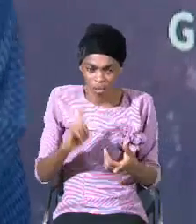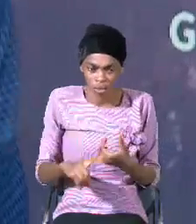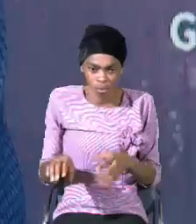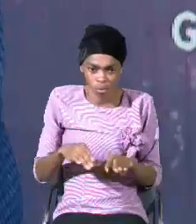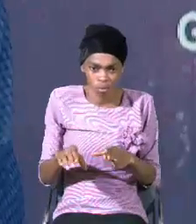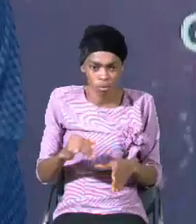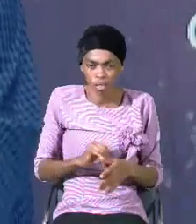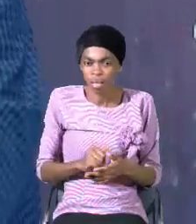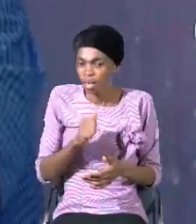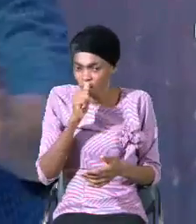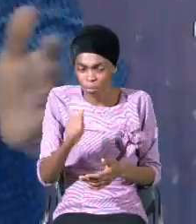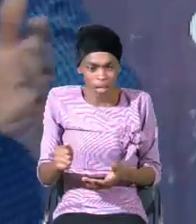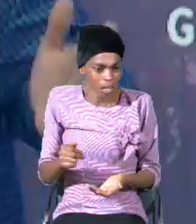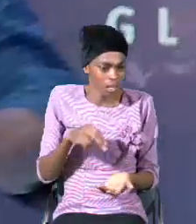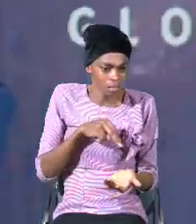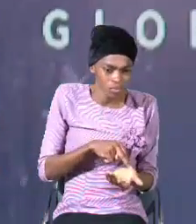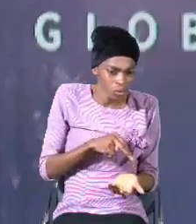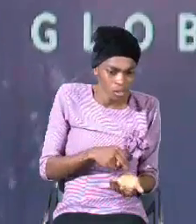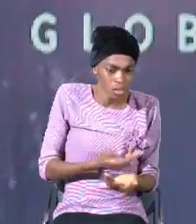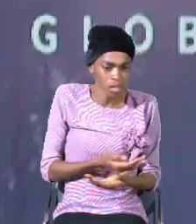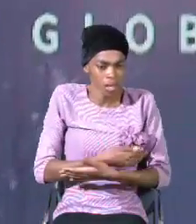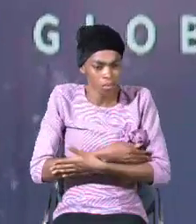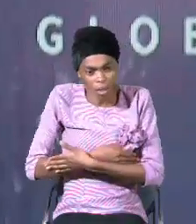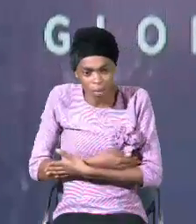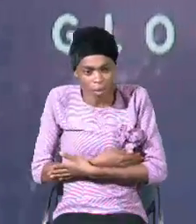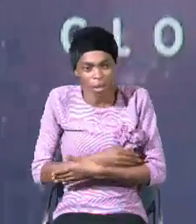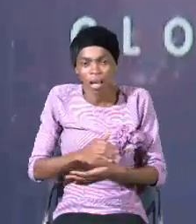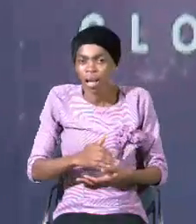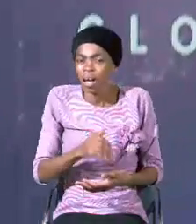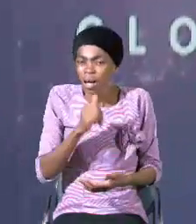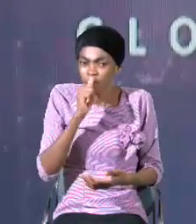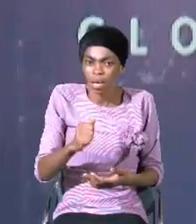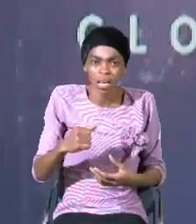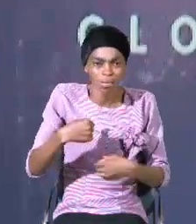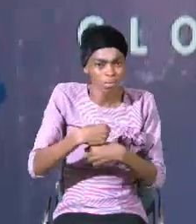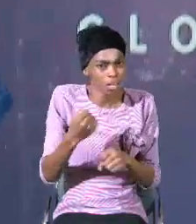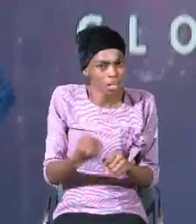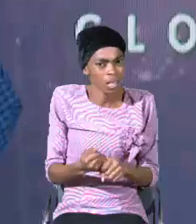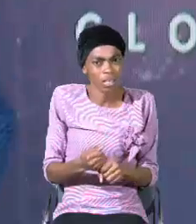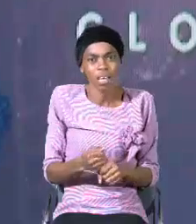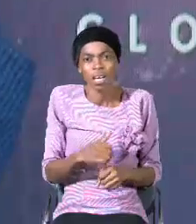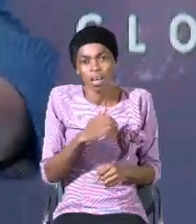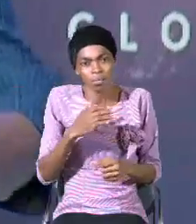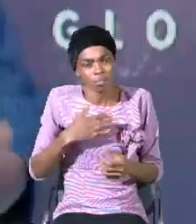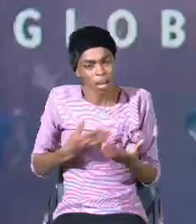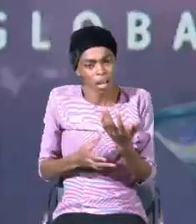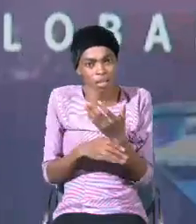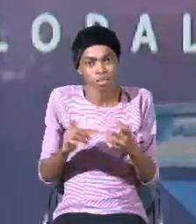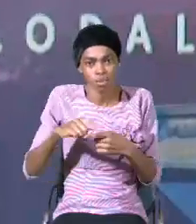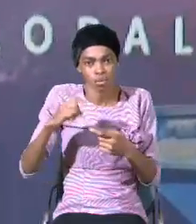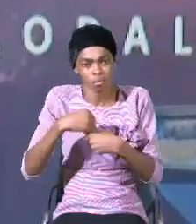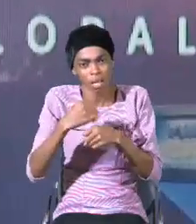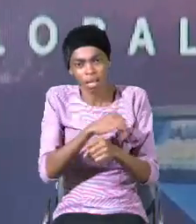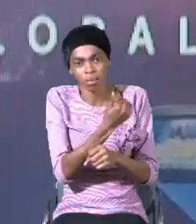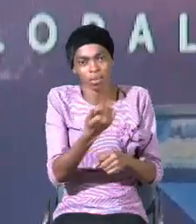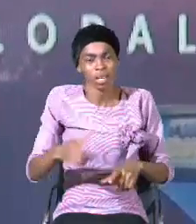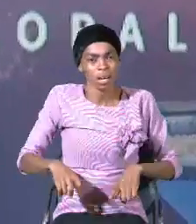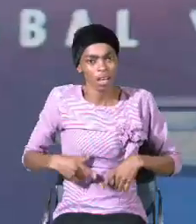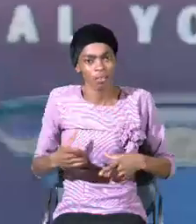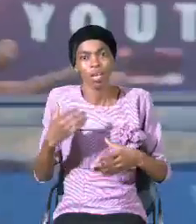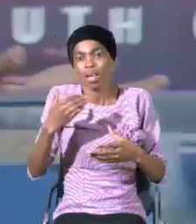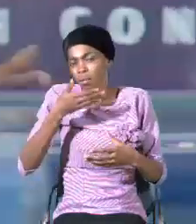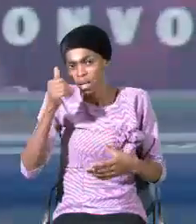I nursing a baby? Am I using my hand to make another life better? Whatever your hand